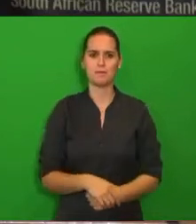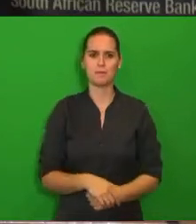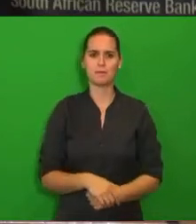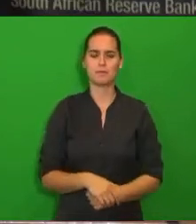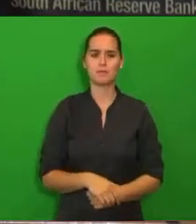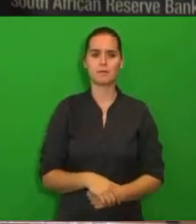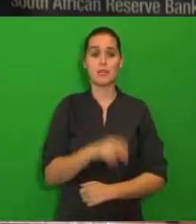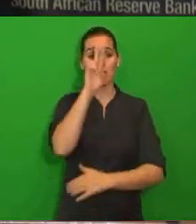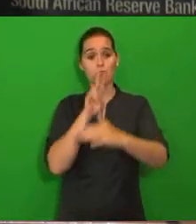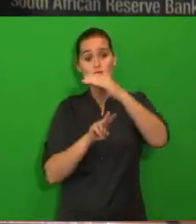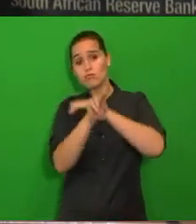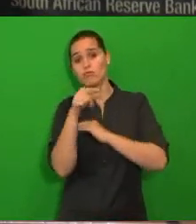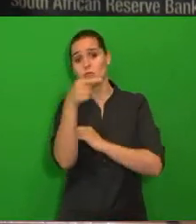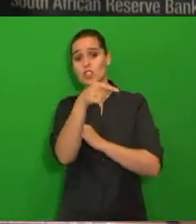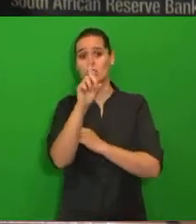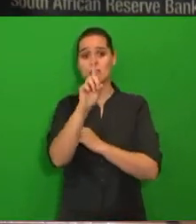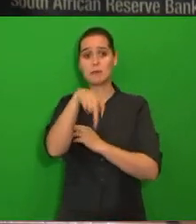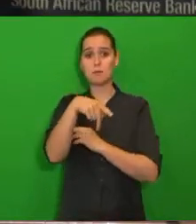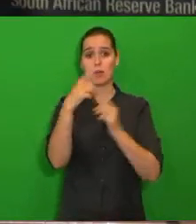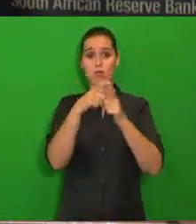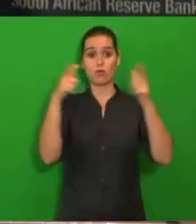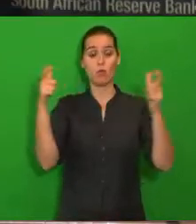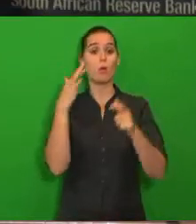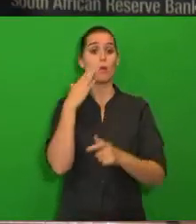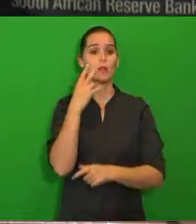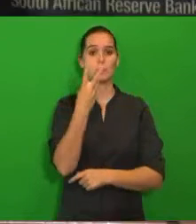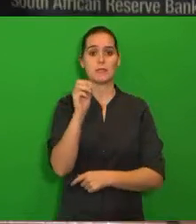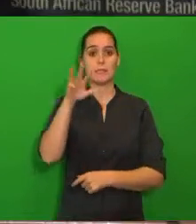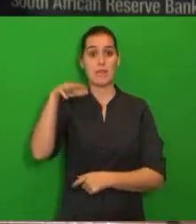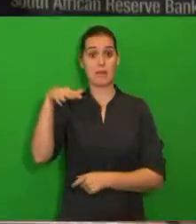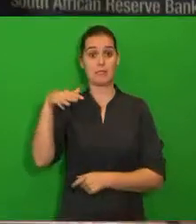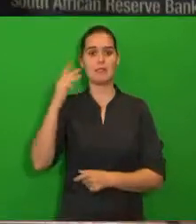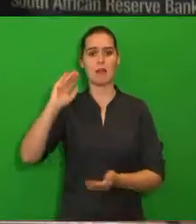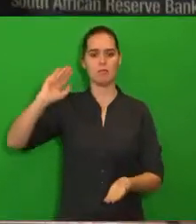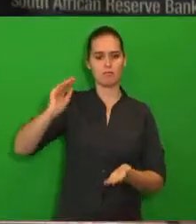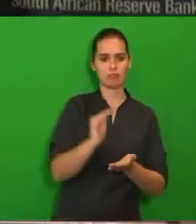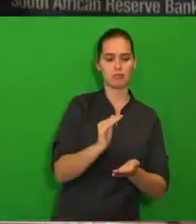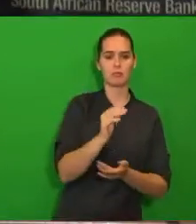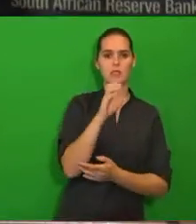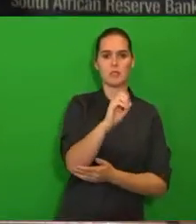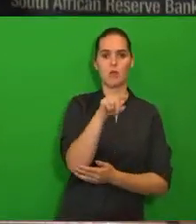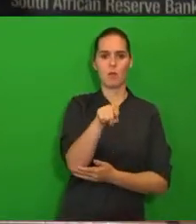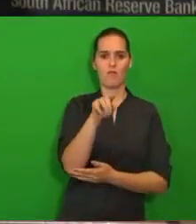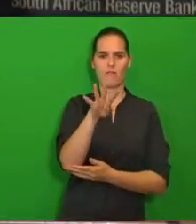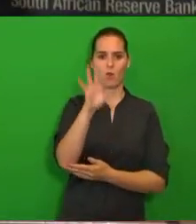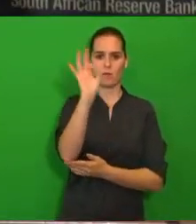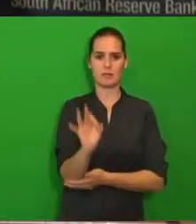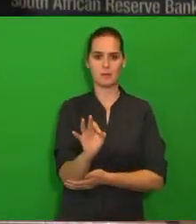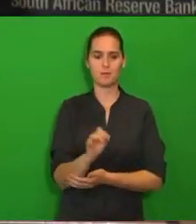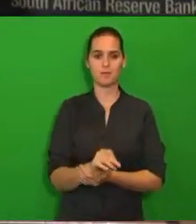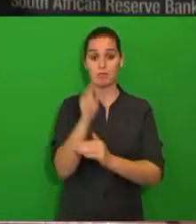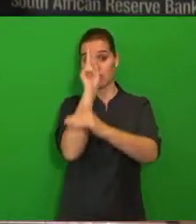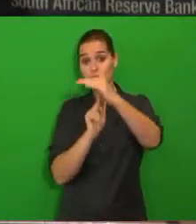The forecast of GDP growth for 2019 is revised lower to 0.4%. The forecast